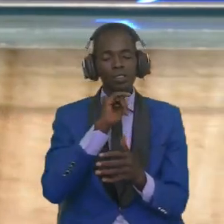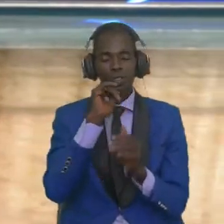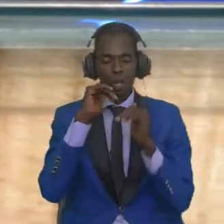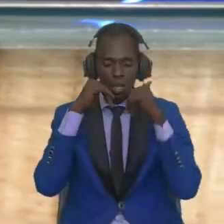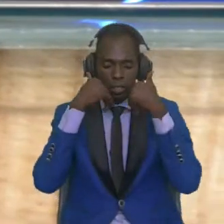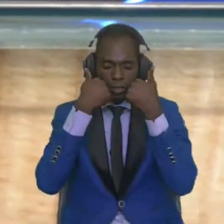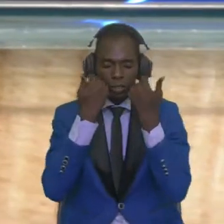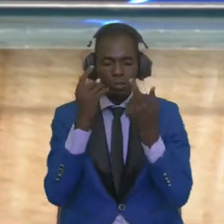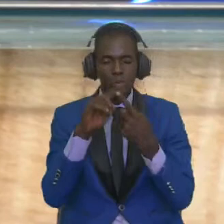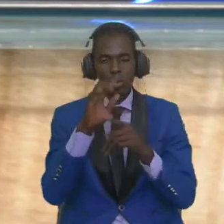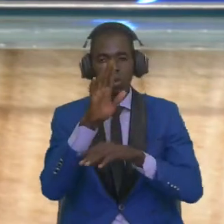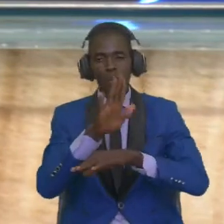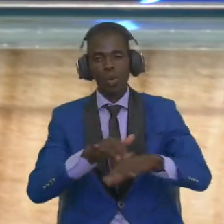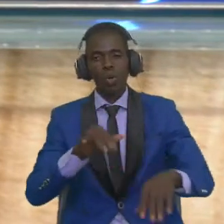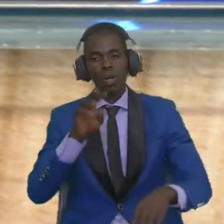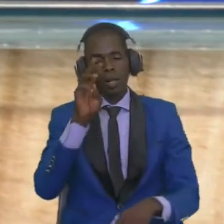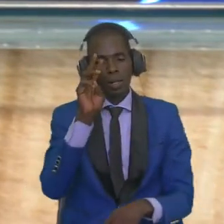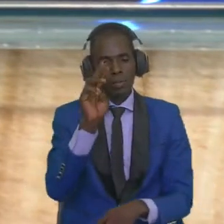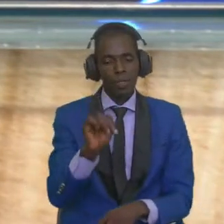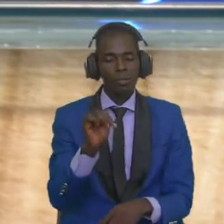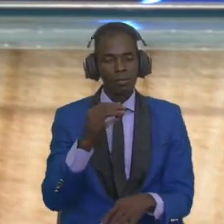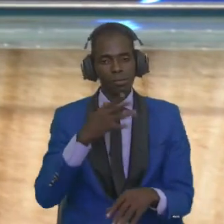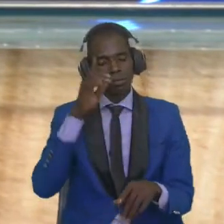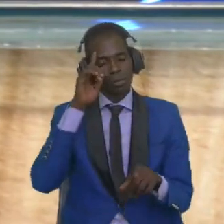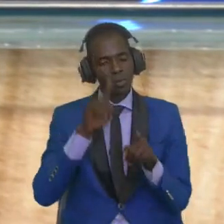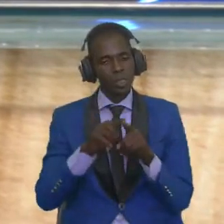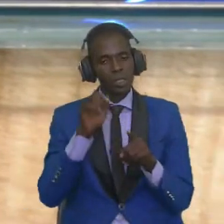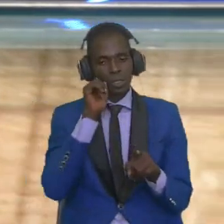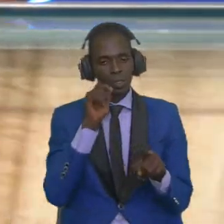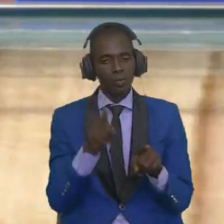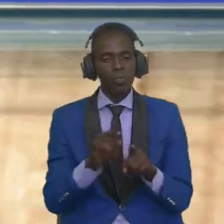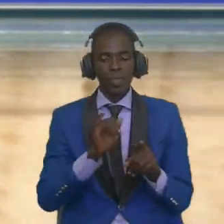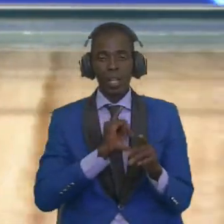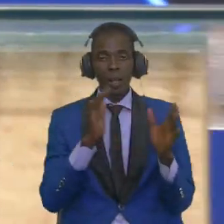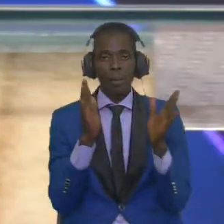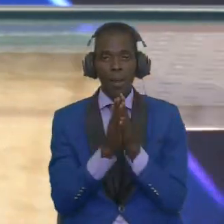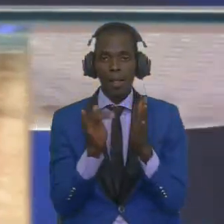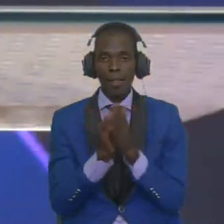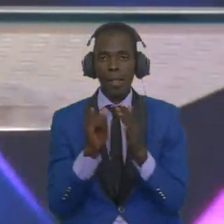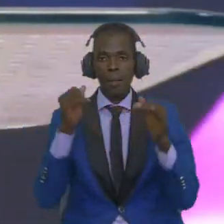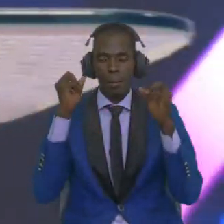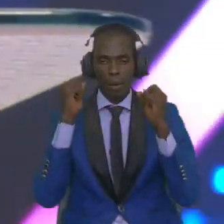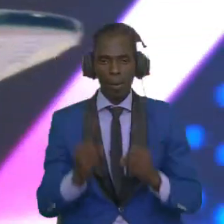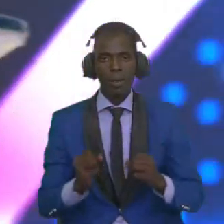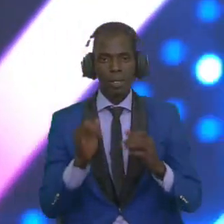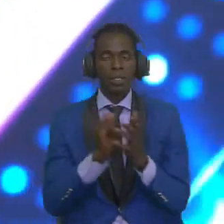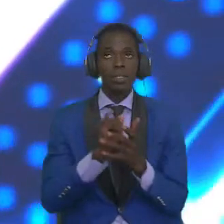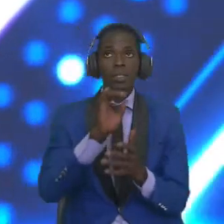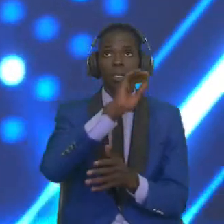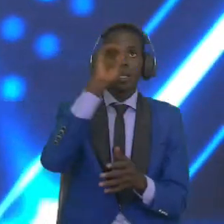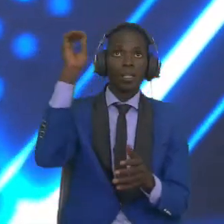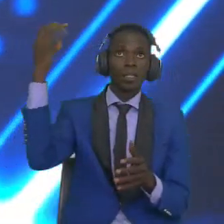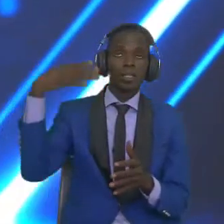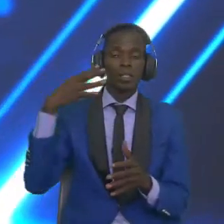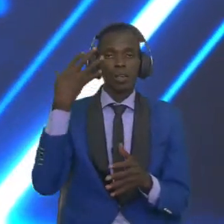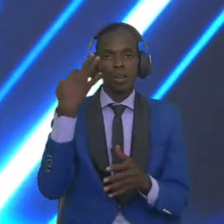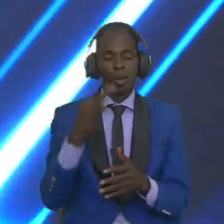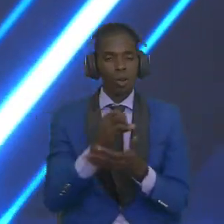ashamed to call them brethren. I pray that that power, that grace